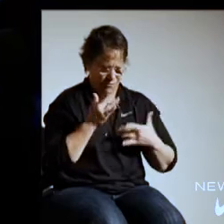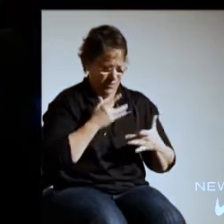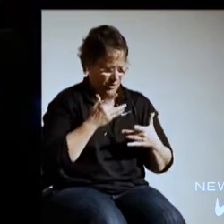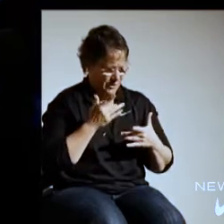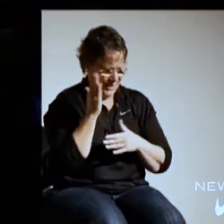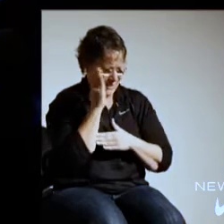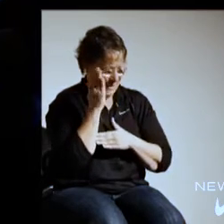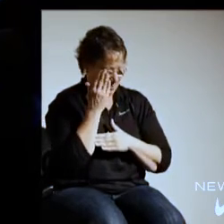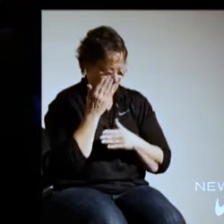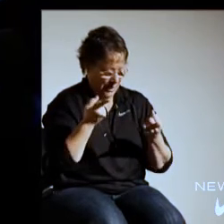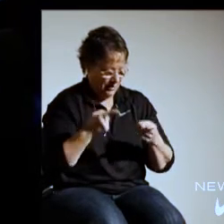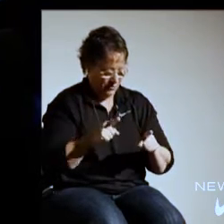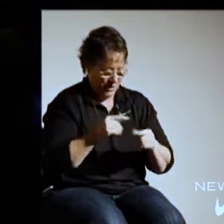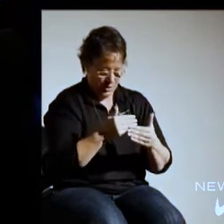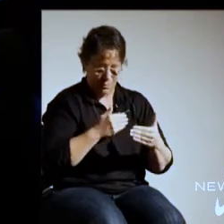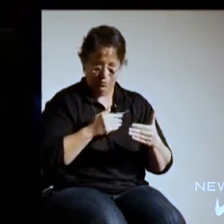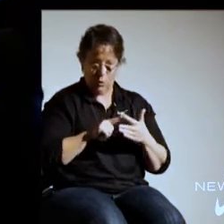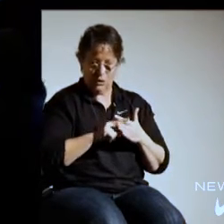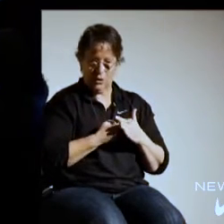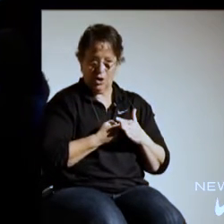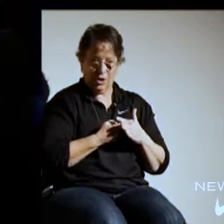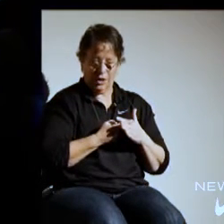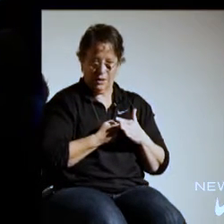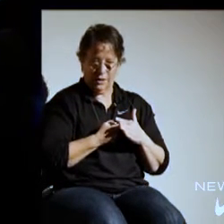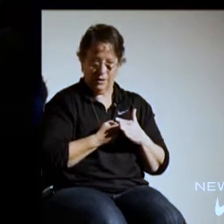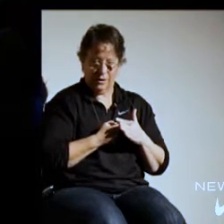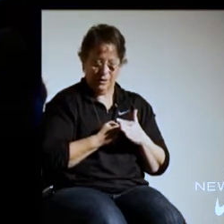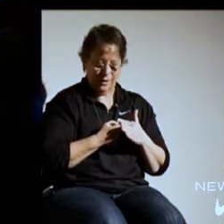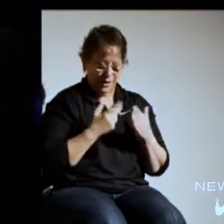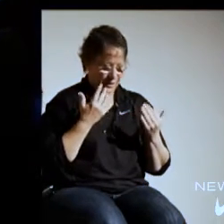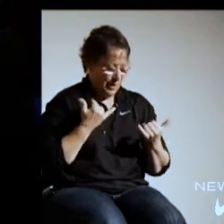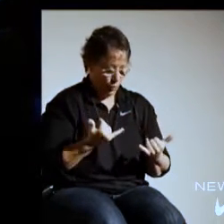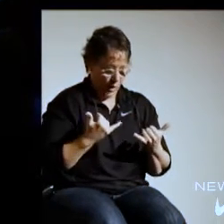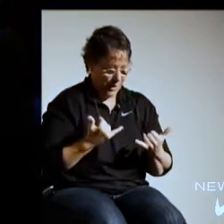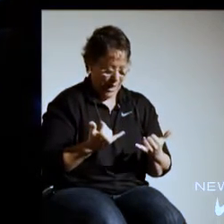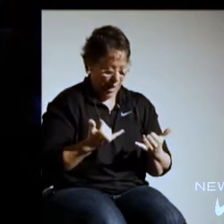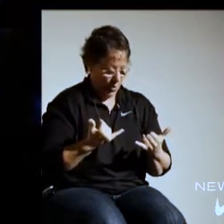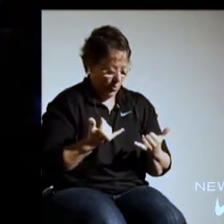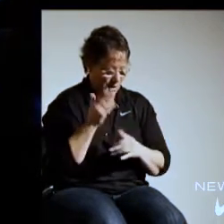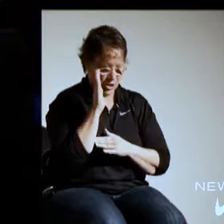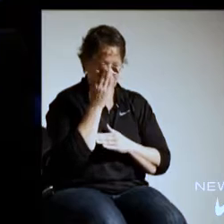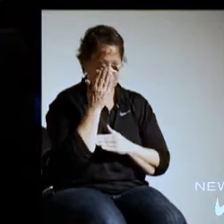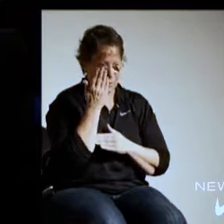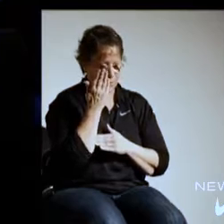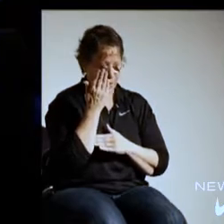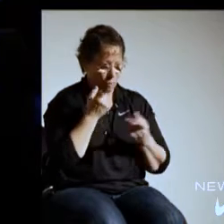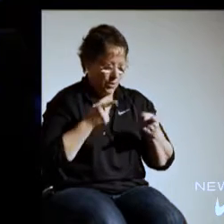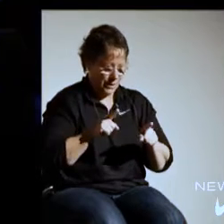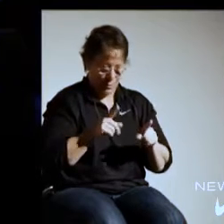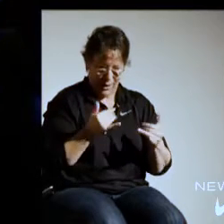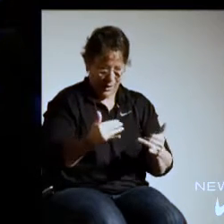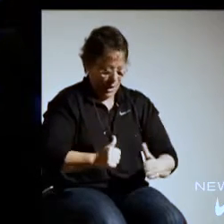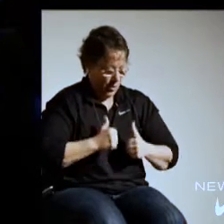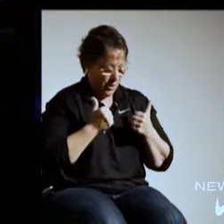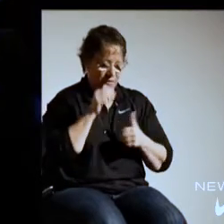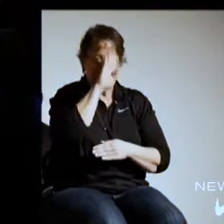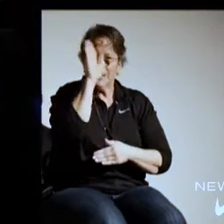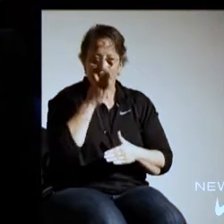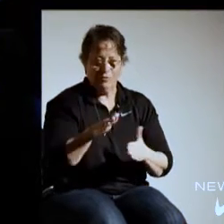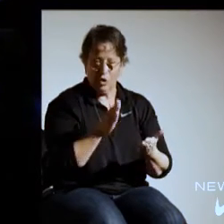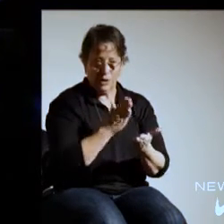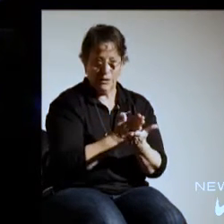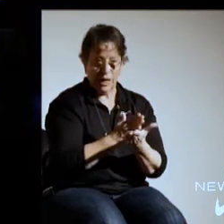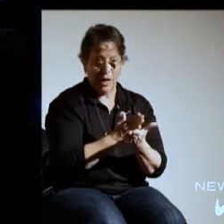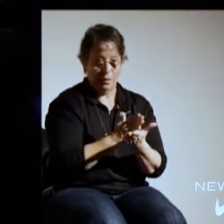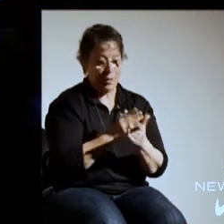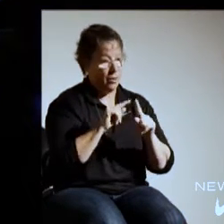seems like this treadmill that we're on in life is never going to end. But guess what?